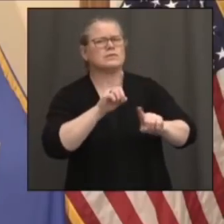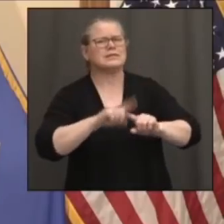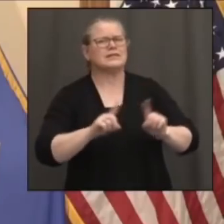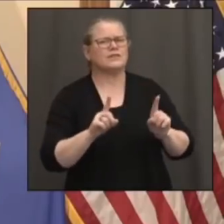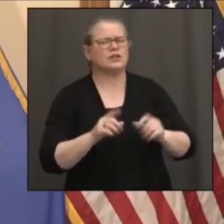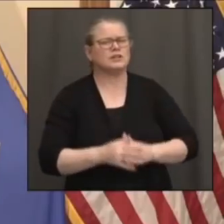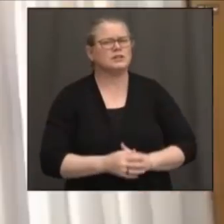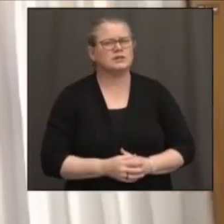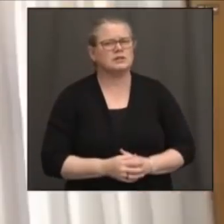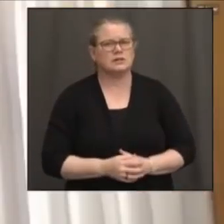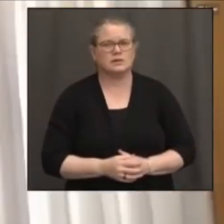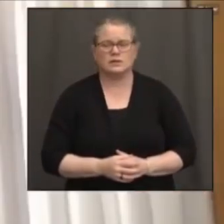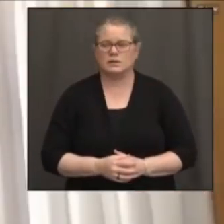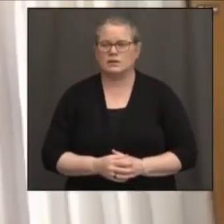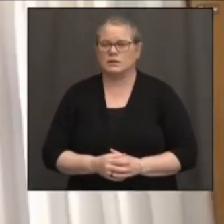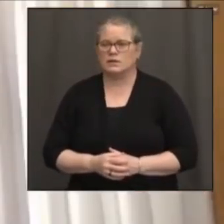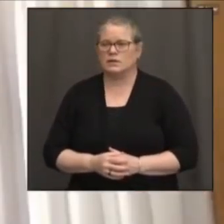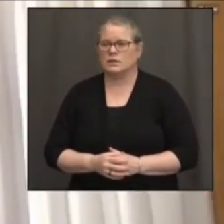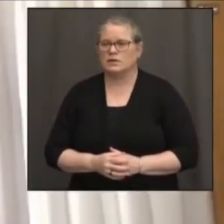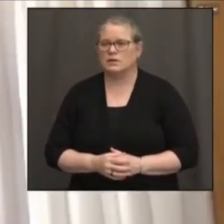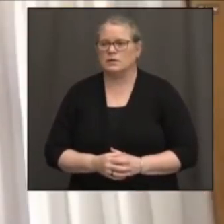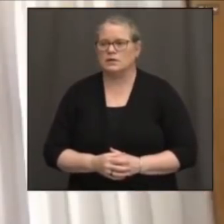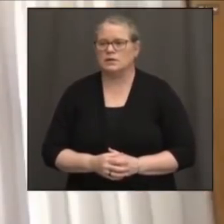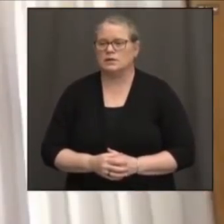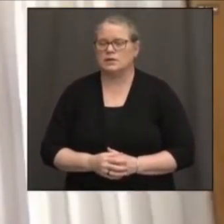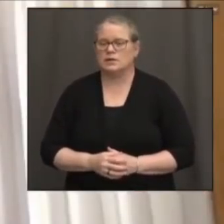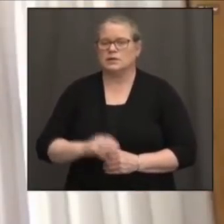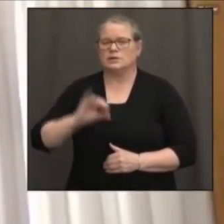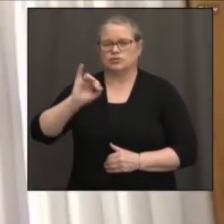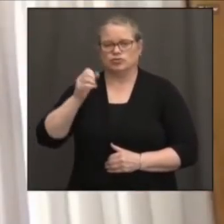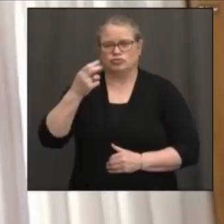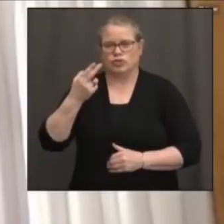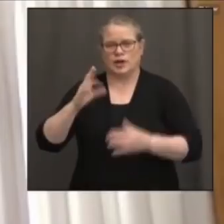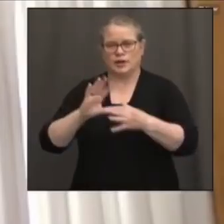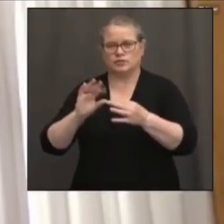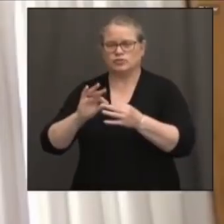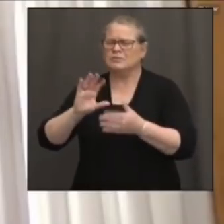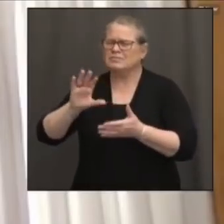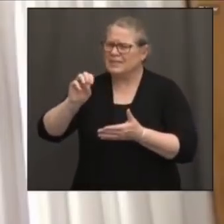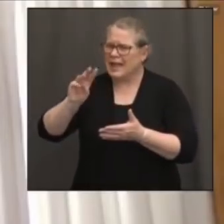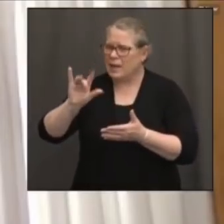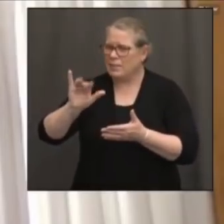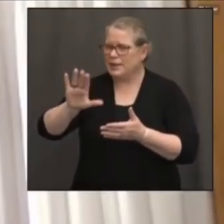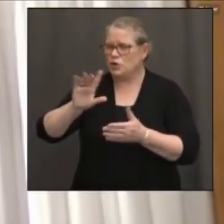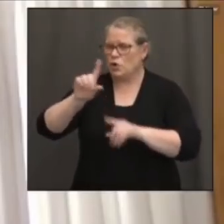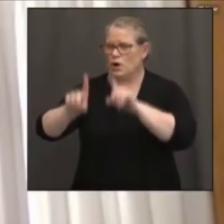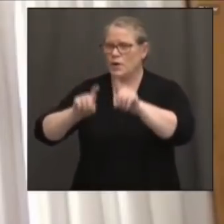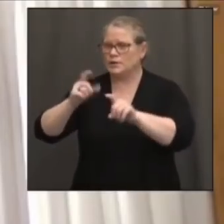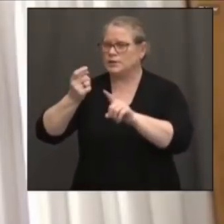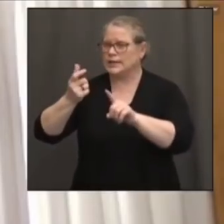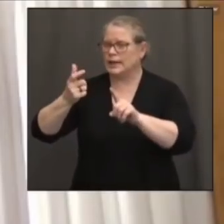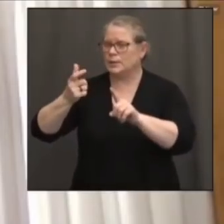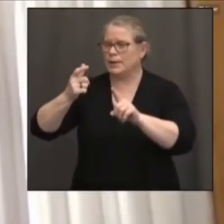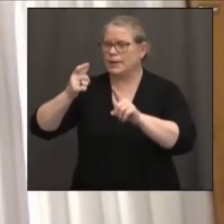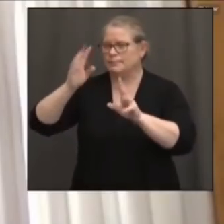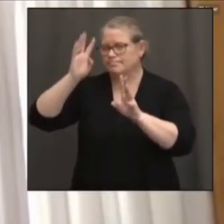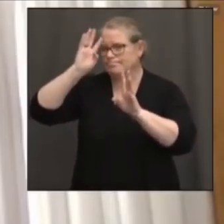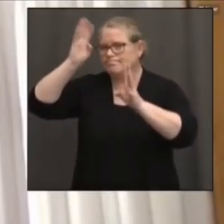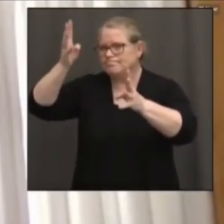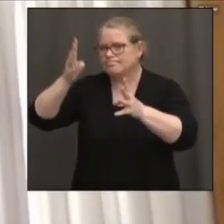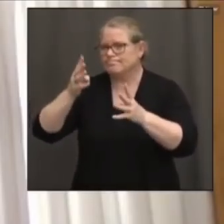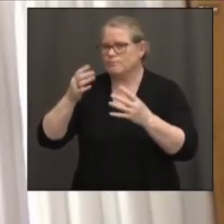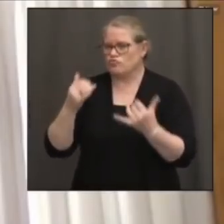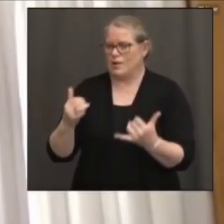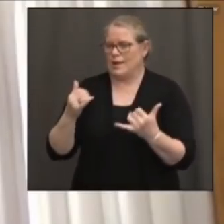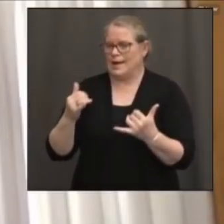I think you're asking questions, Emily, that are pretty hypothetical at this point in terms of, how things play out in the coming months, not just in Connecticut, but around the